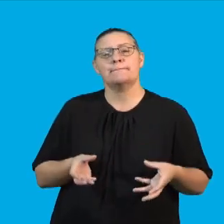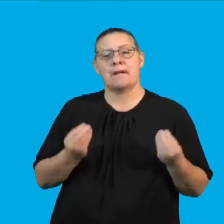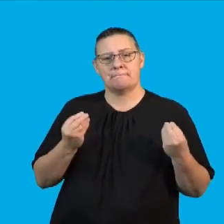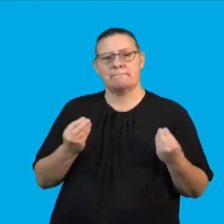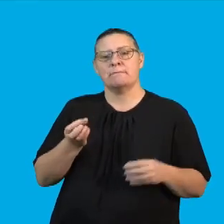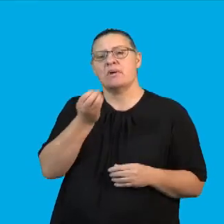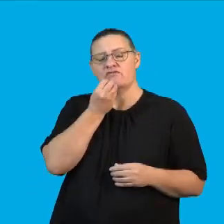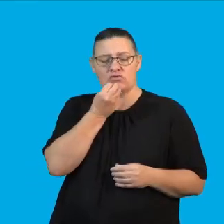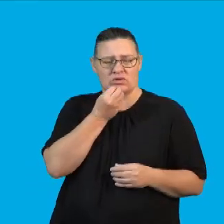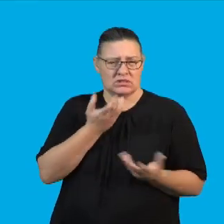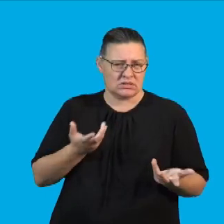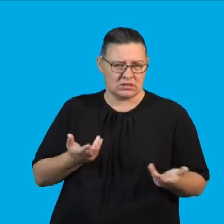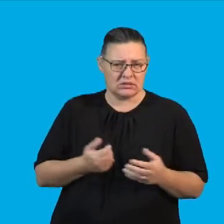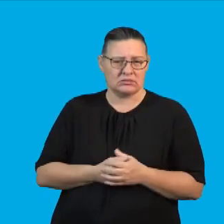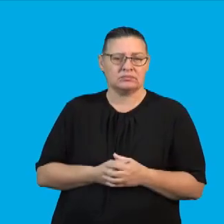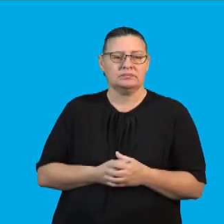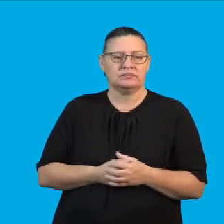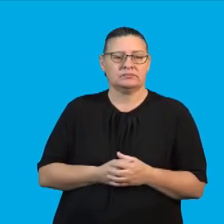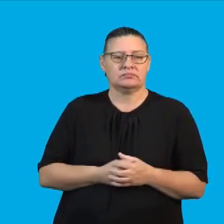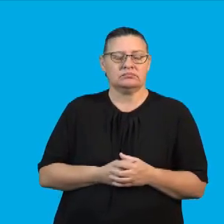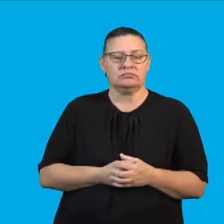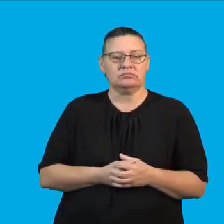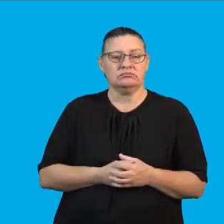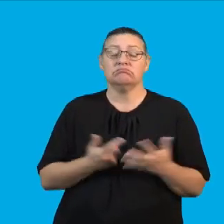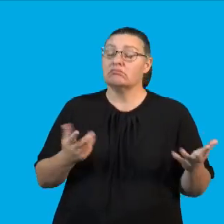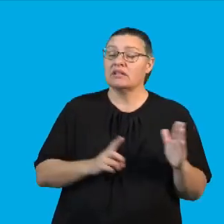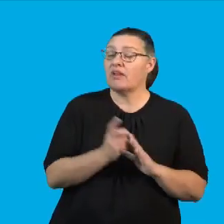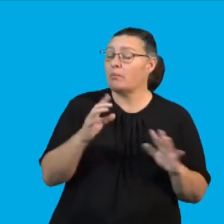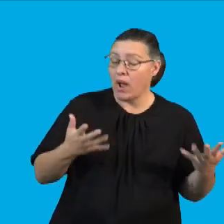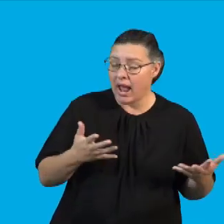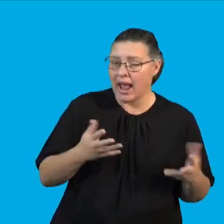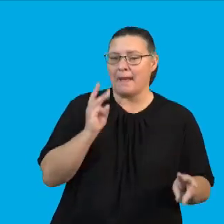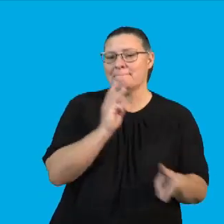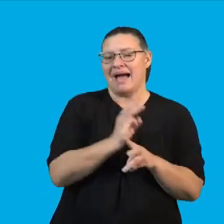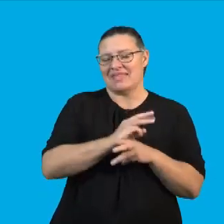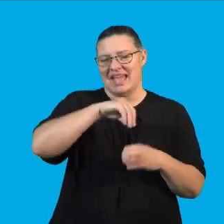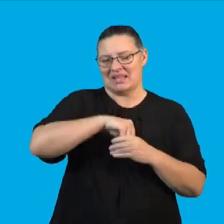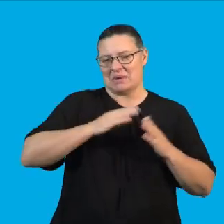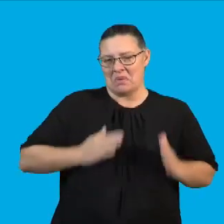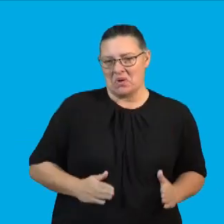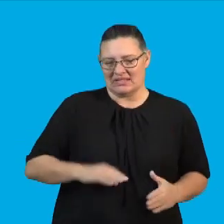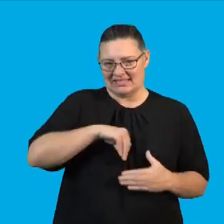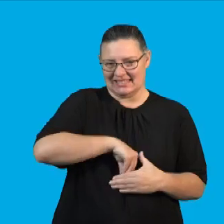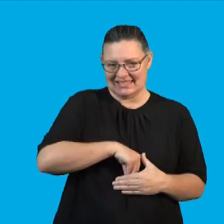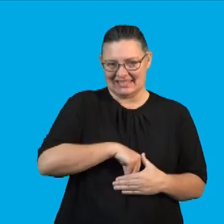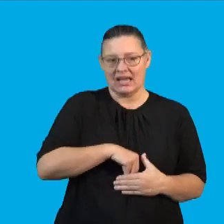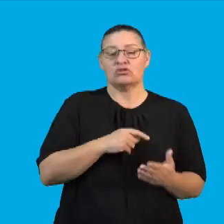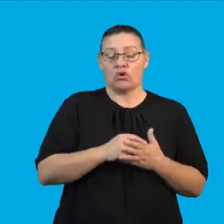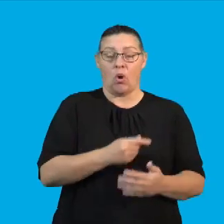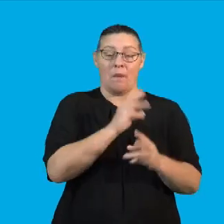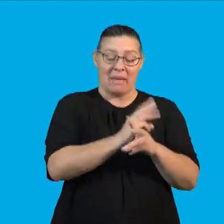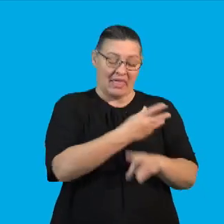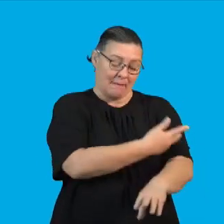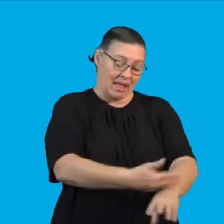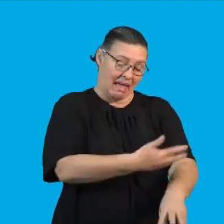and how they obtain their nutrition, their food. They develop in the uterus in females